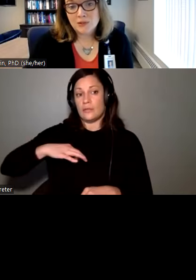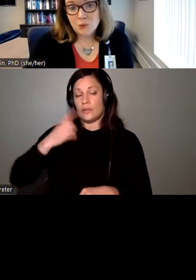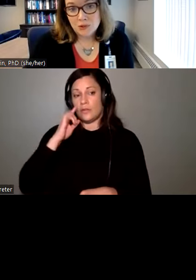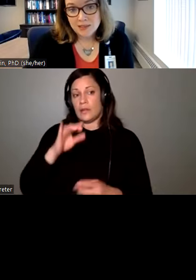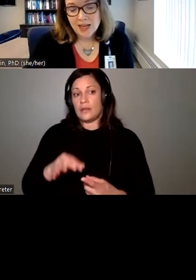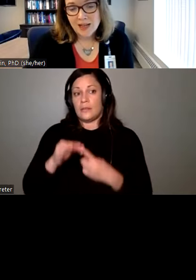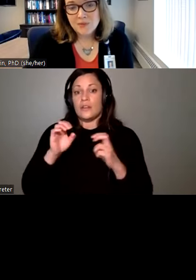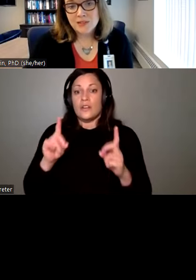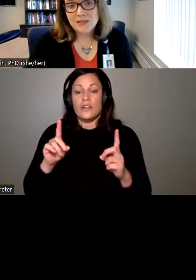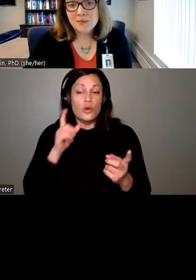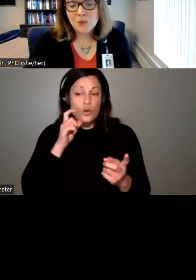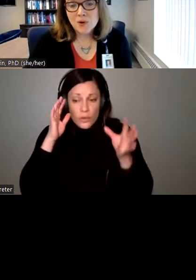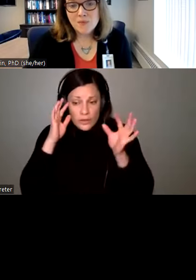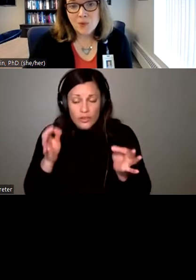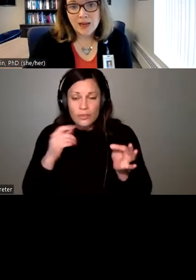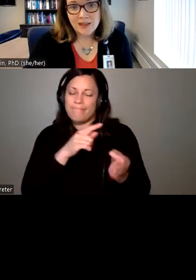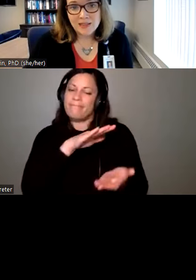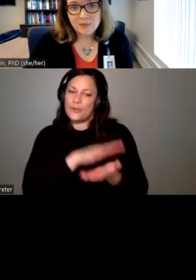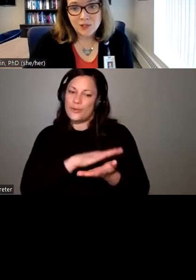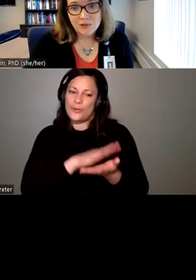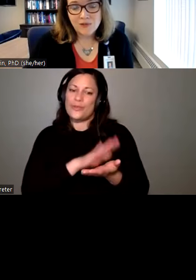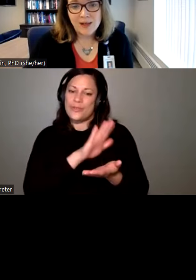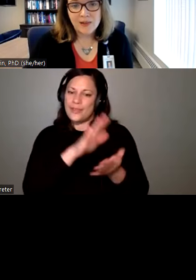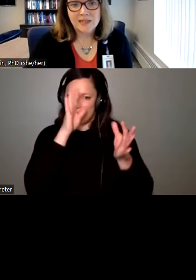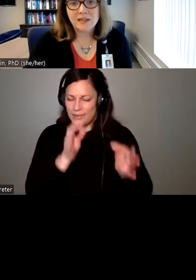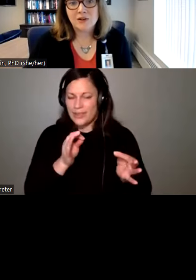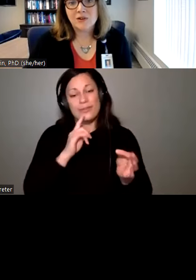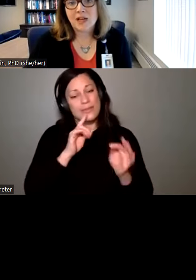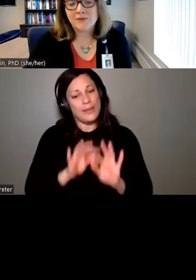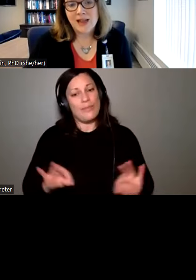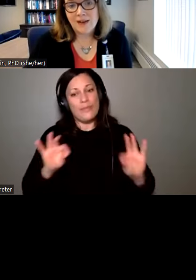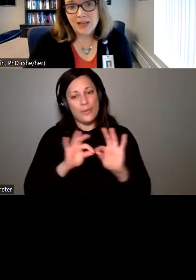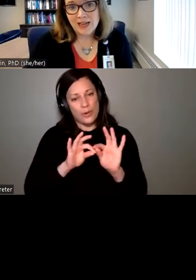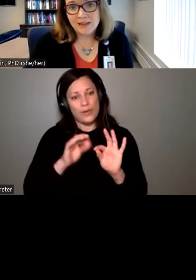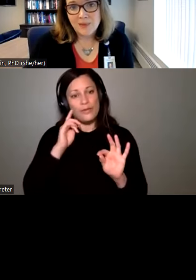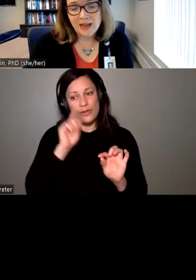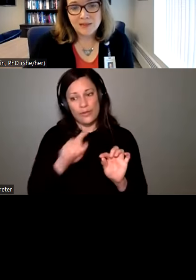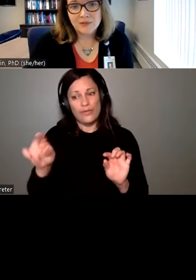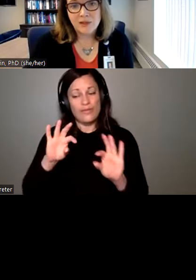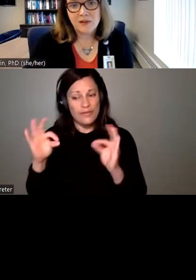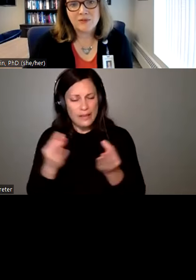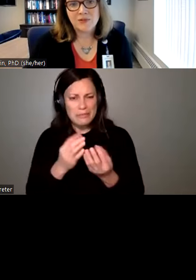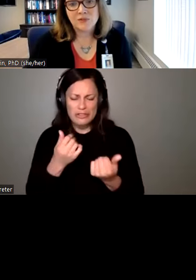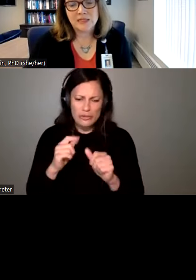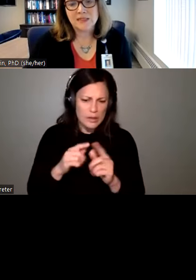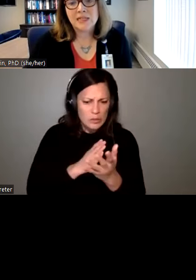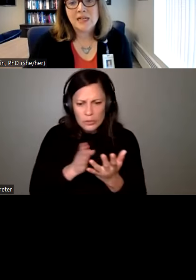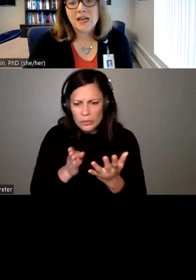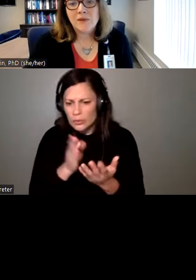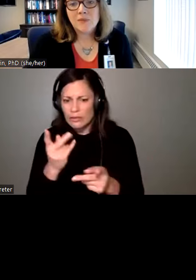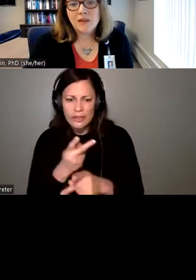by the schools. So this is an important point, I think, especially for families that are kind of navigating the maze of